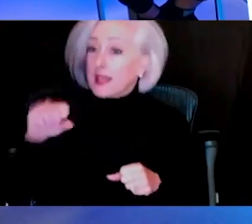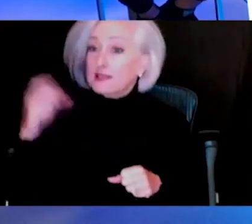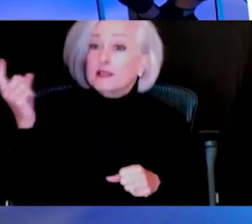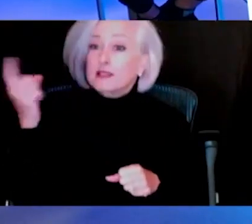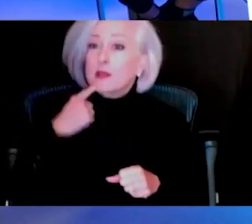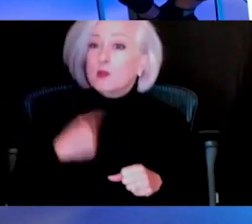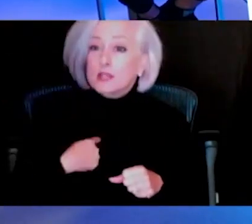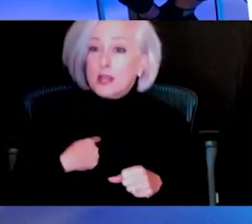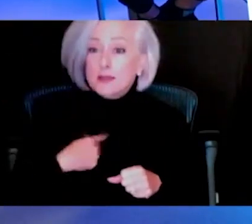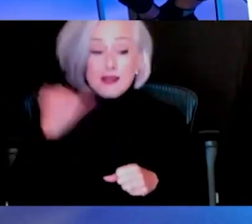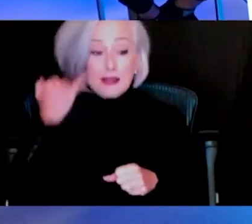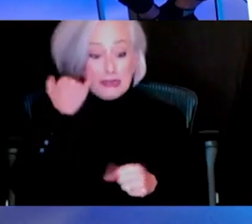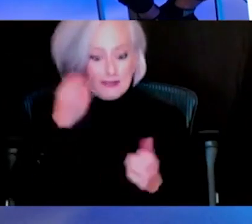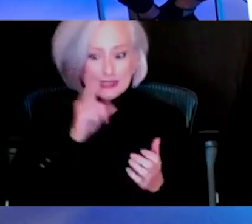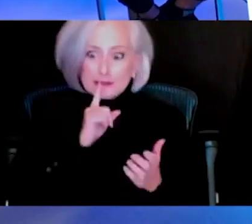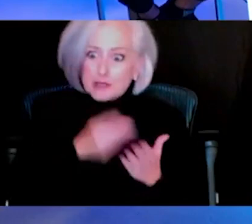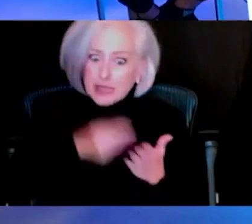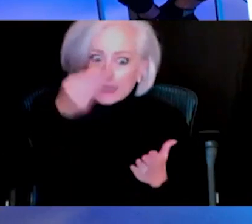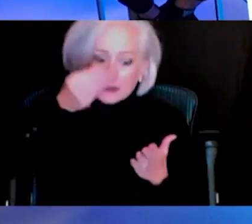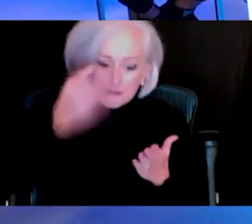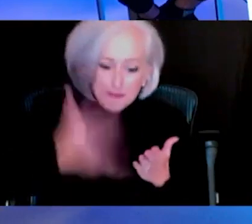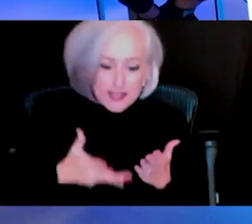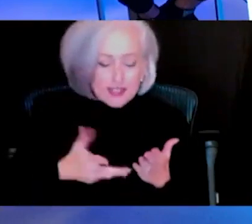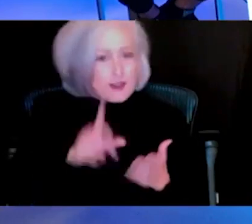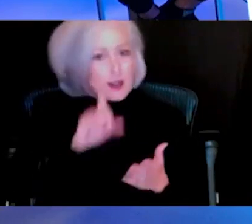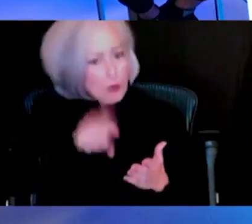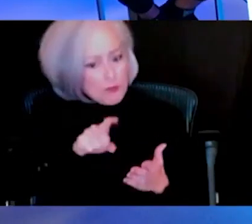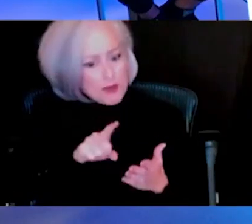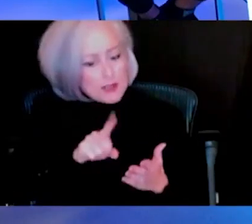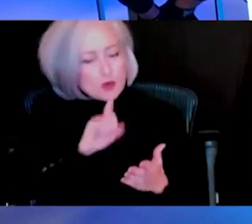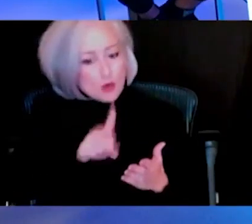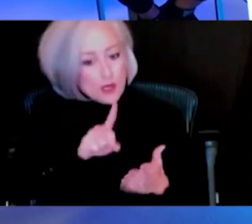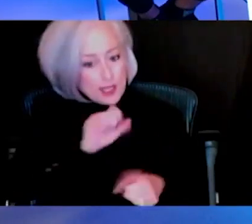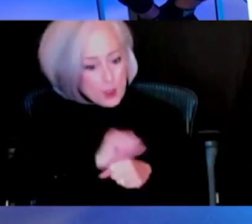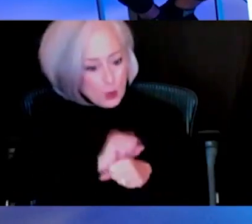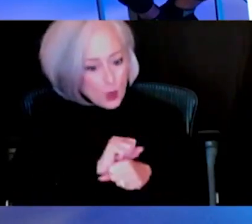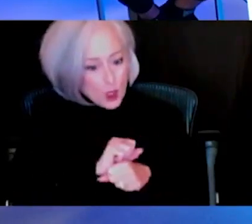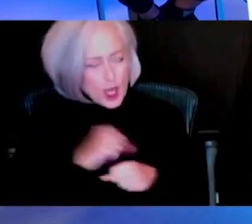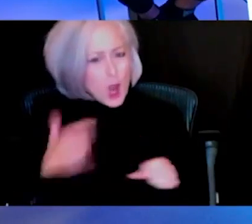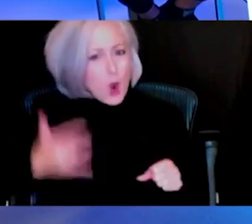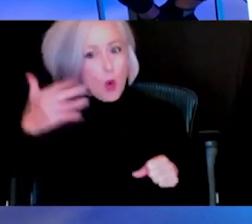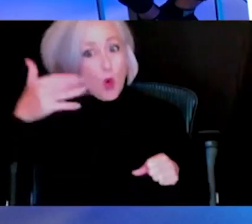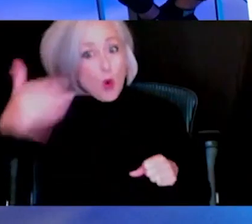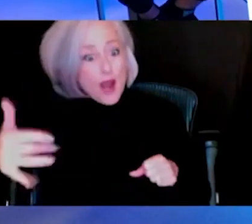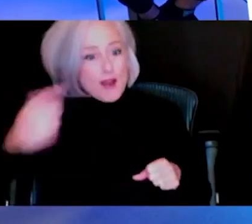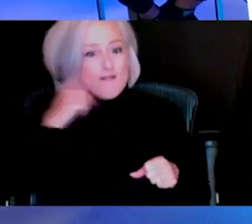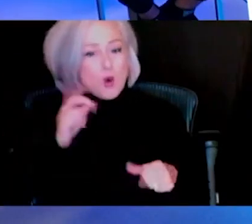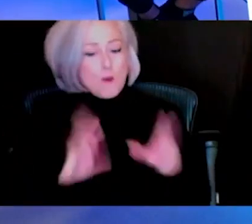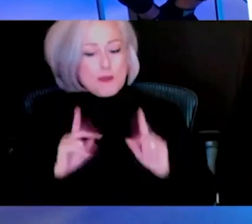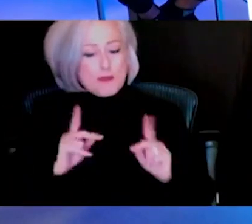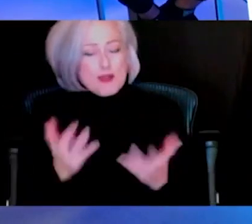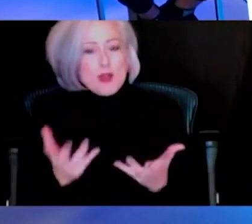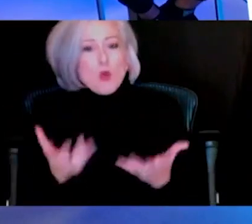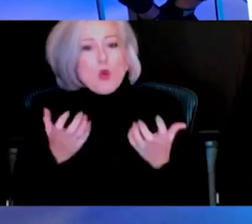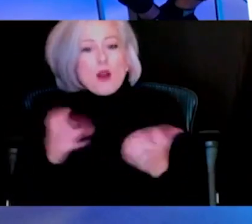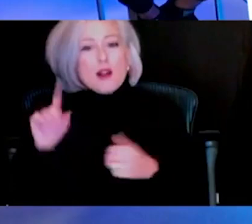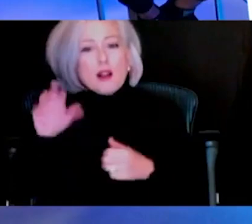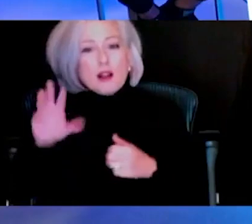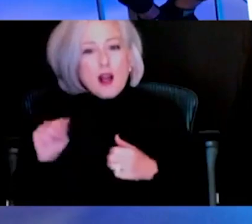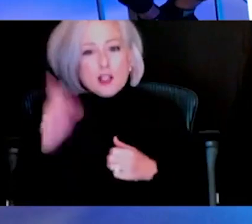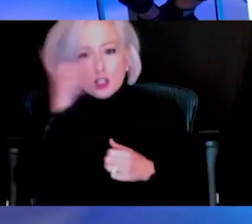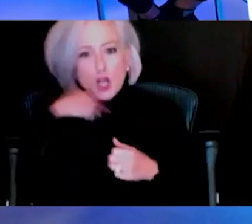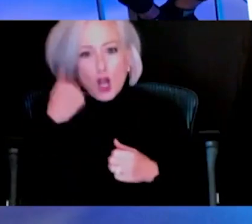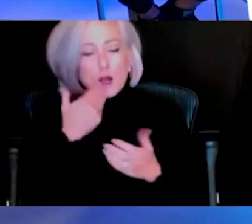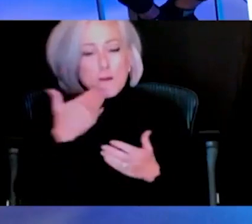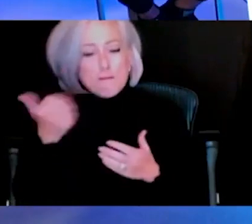work because it's really expensive and it's only rare and it's only for the people who really want to get that collagen back. So help us with the psychology of the money versus the